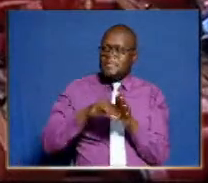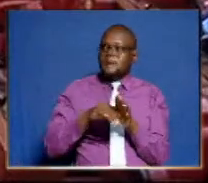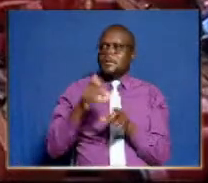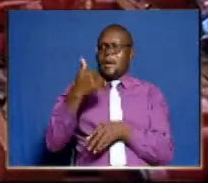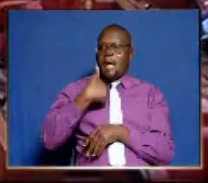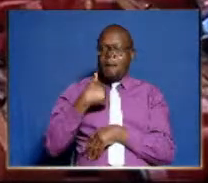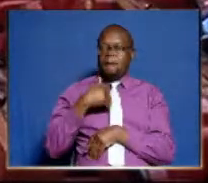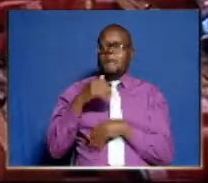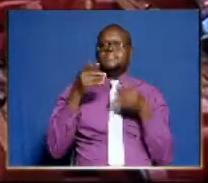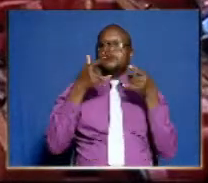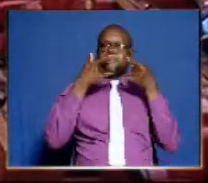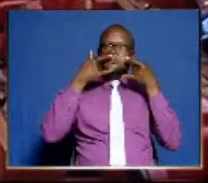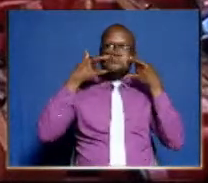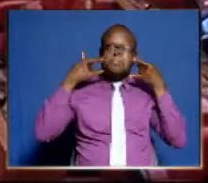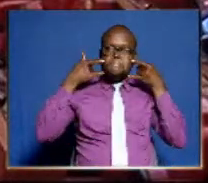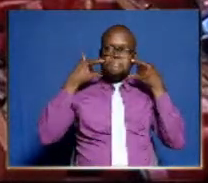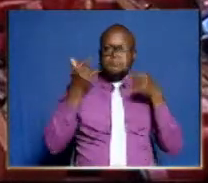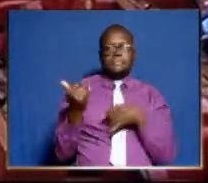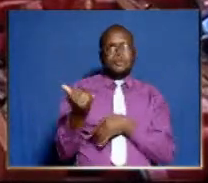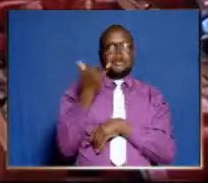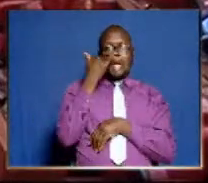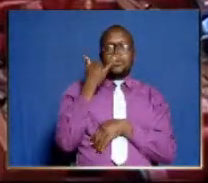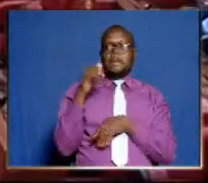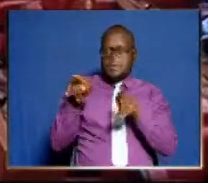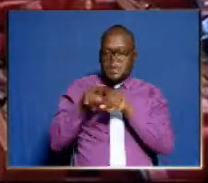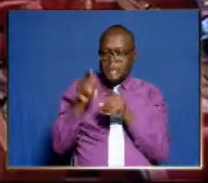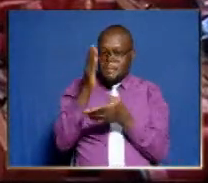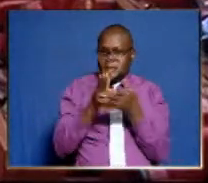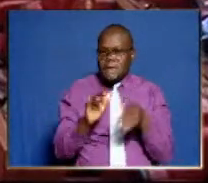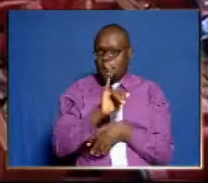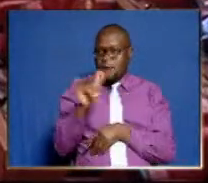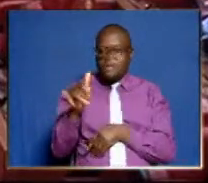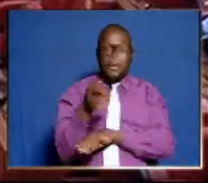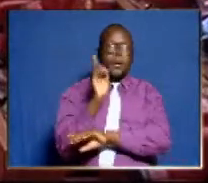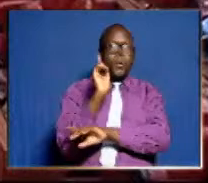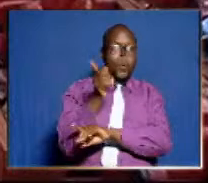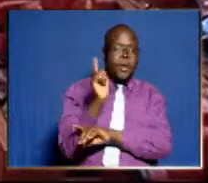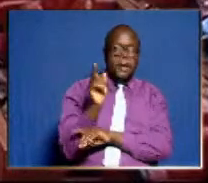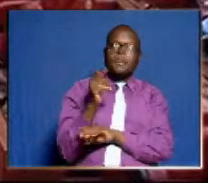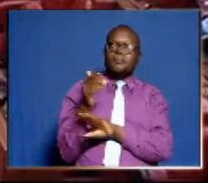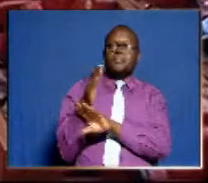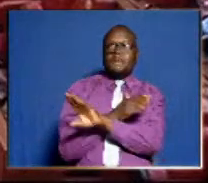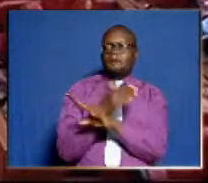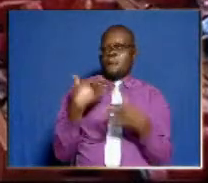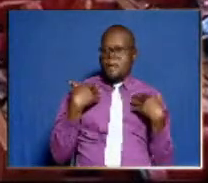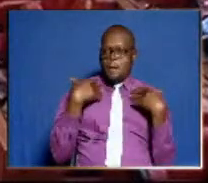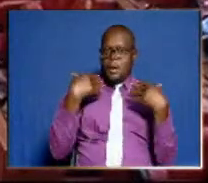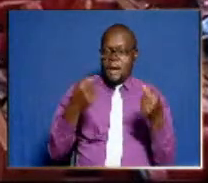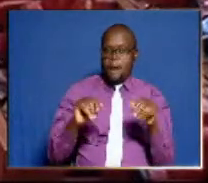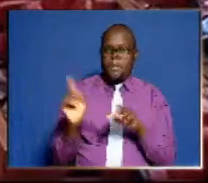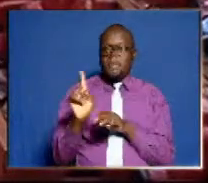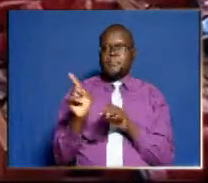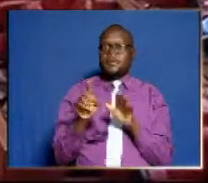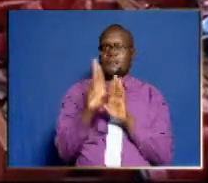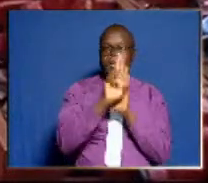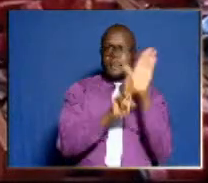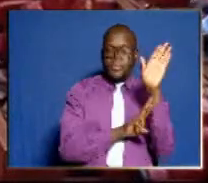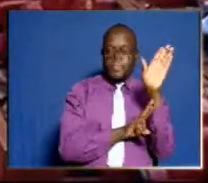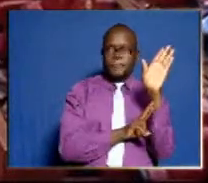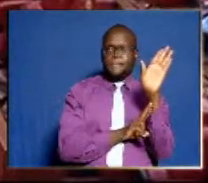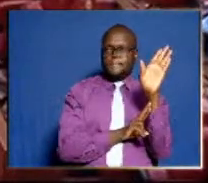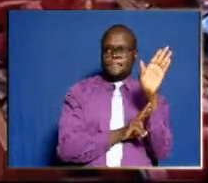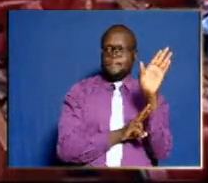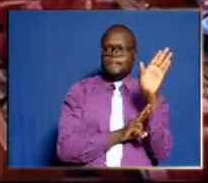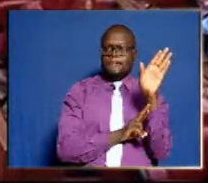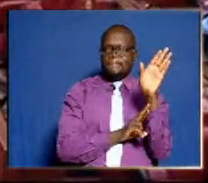face masks. Those are just some of the precautions, the health protocols set aside by the Ministry